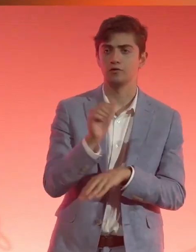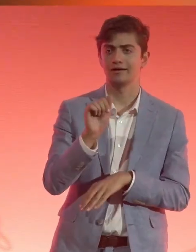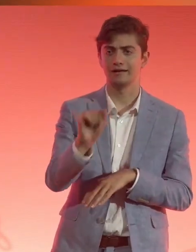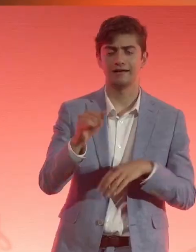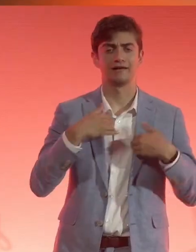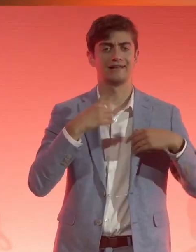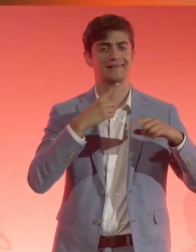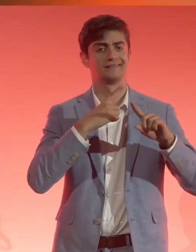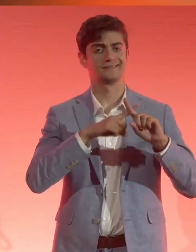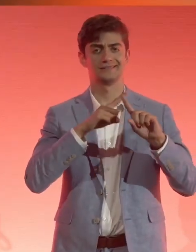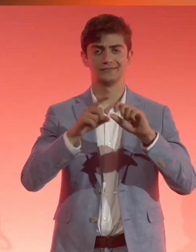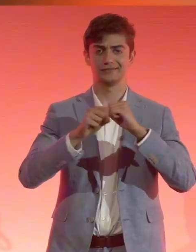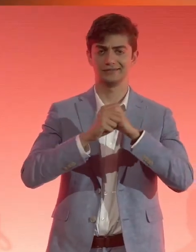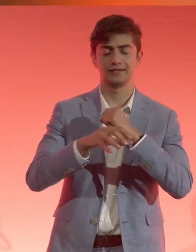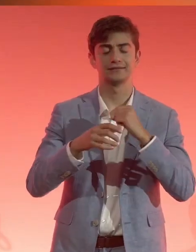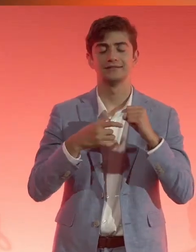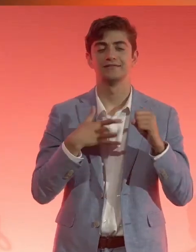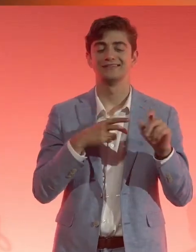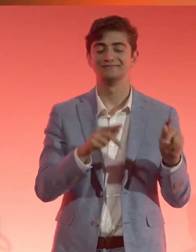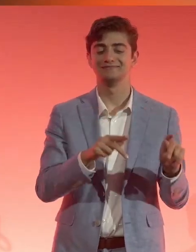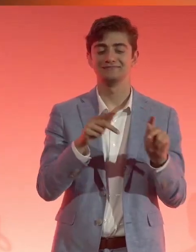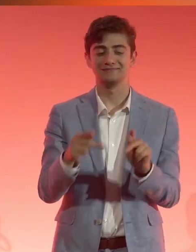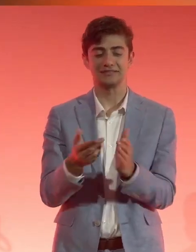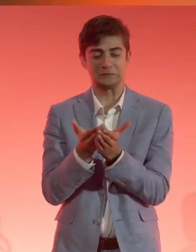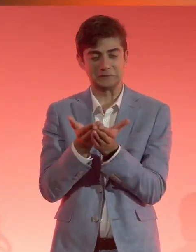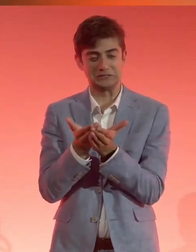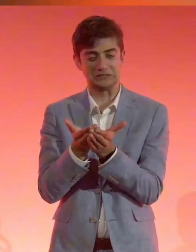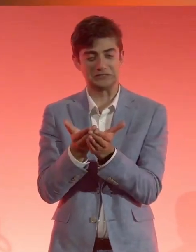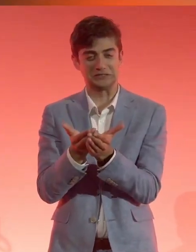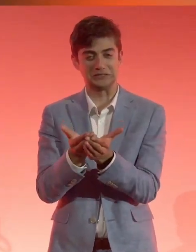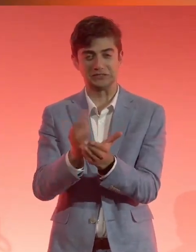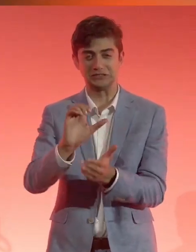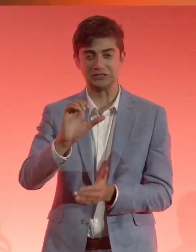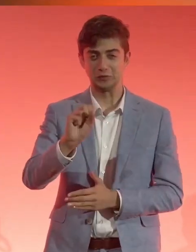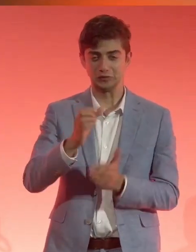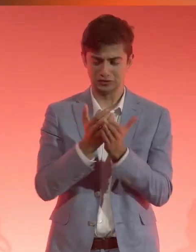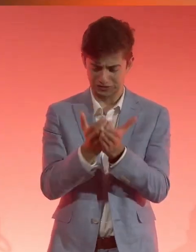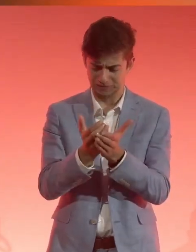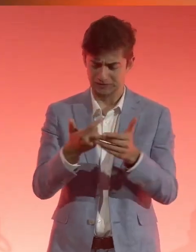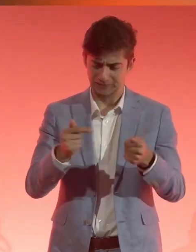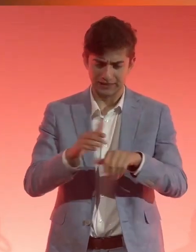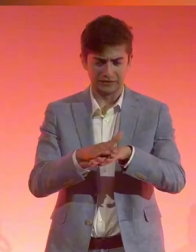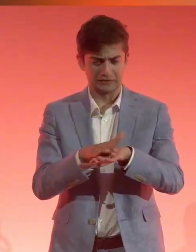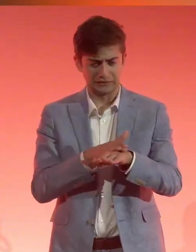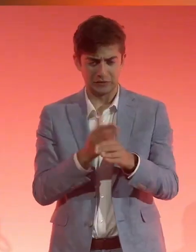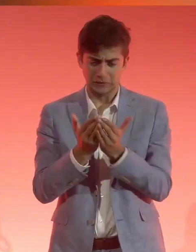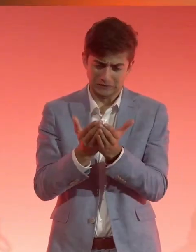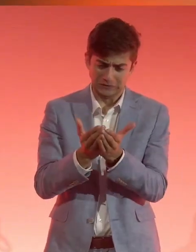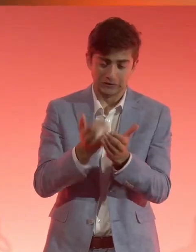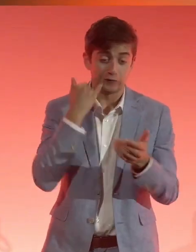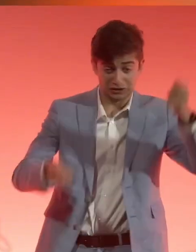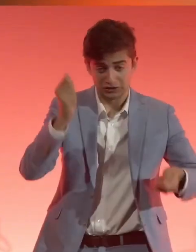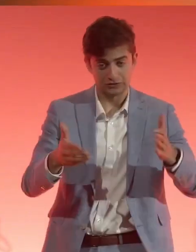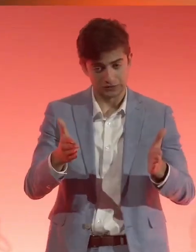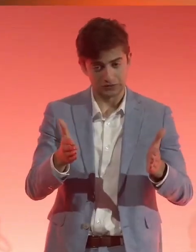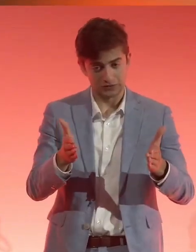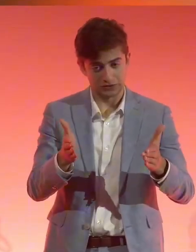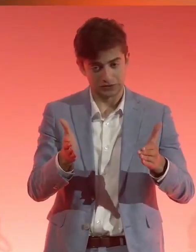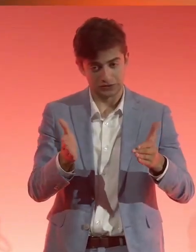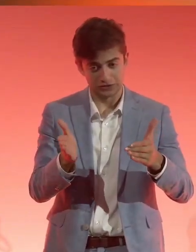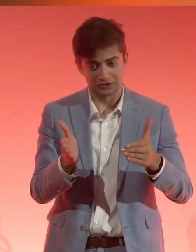campaigns, they were like big cruise ships. Slow, inflexible, hard to steer. Now with AI, they're like jet skis.